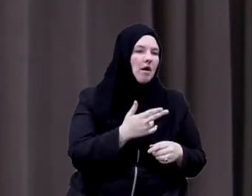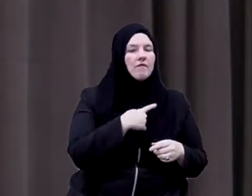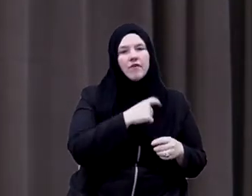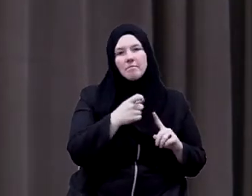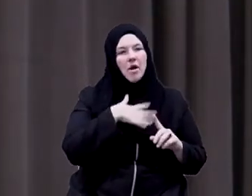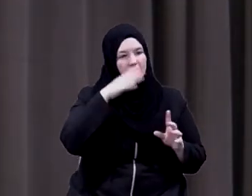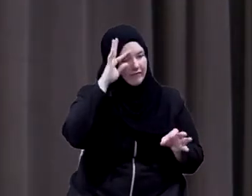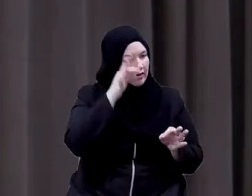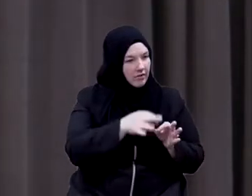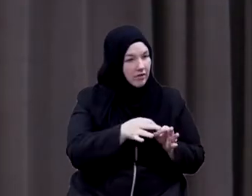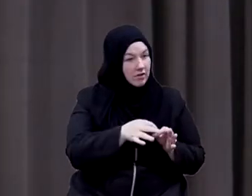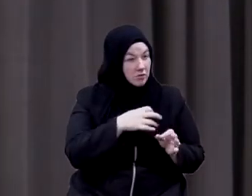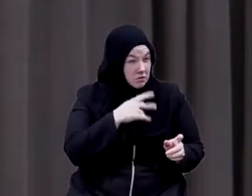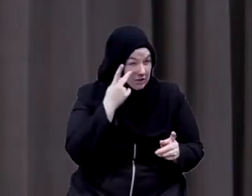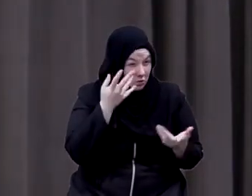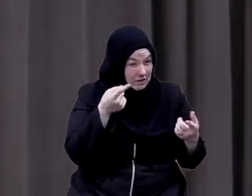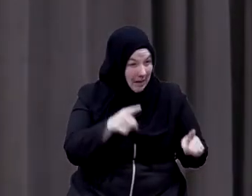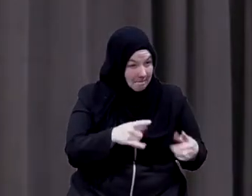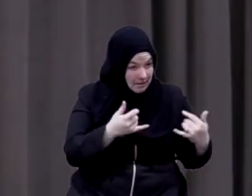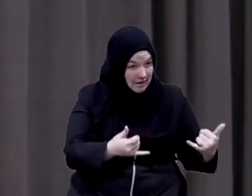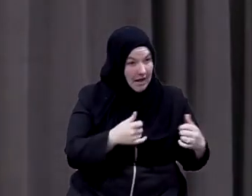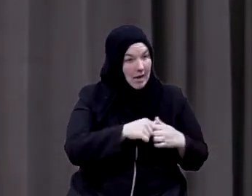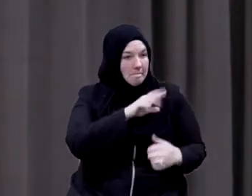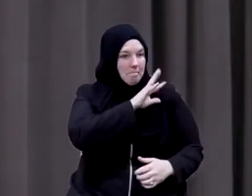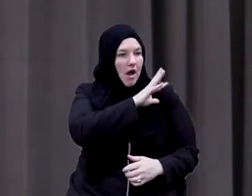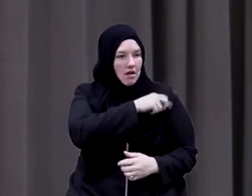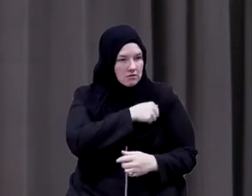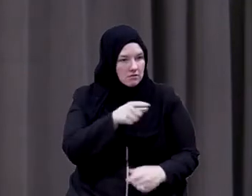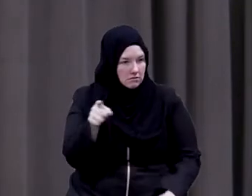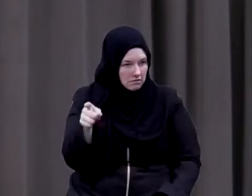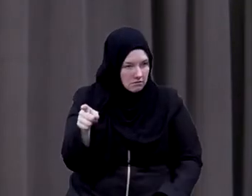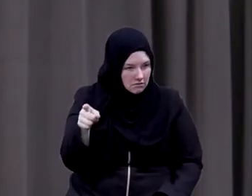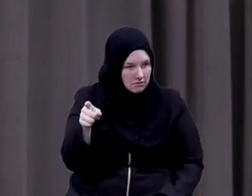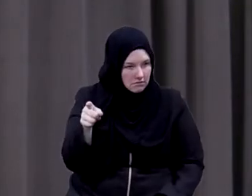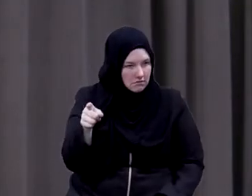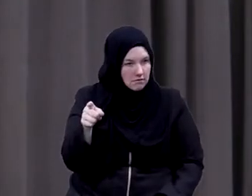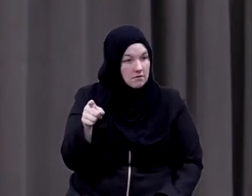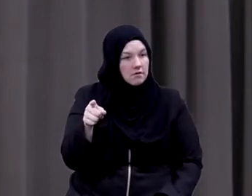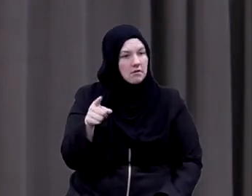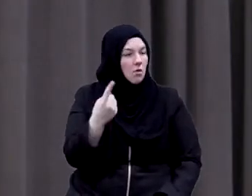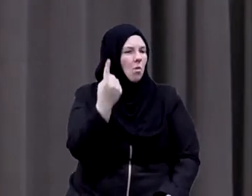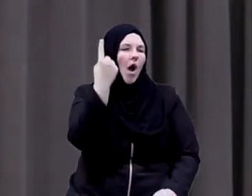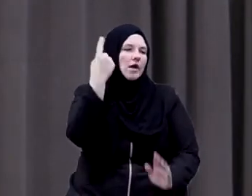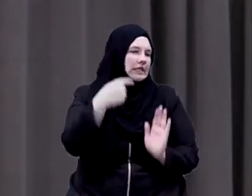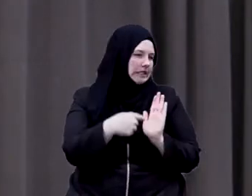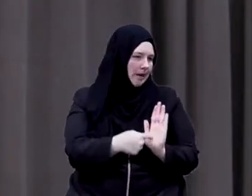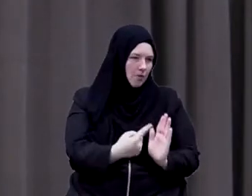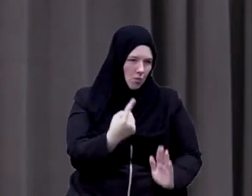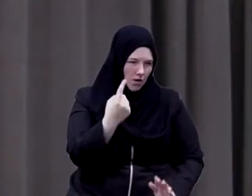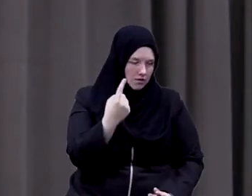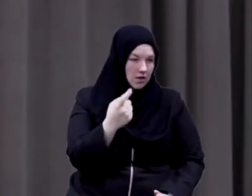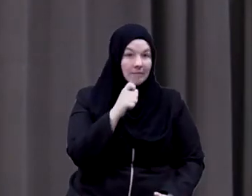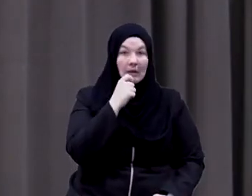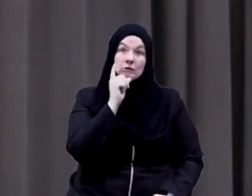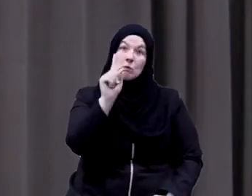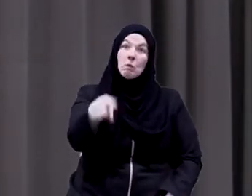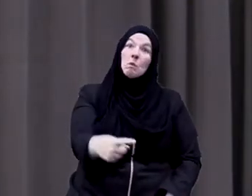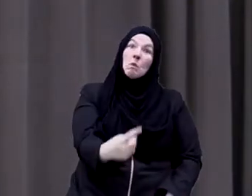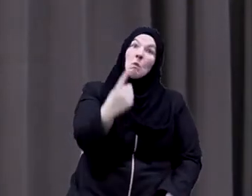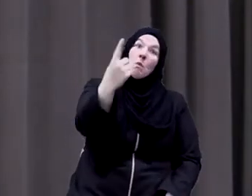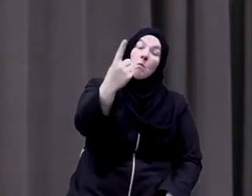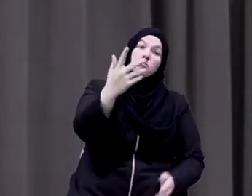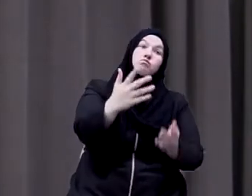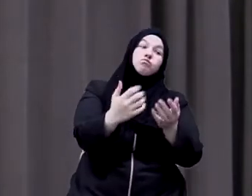our destiny. You see what's going on now in Palestine. And it's just one example. I'm not saying it's the only